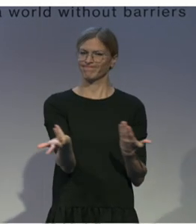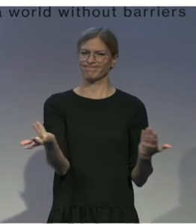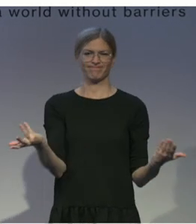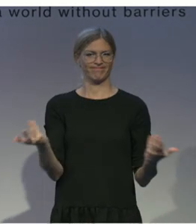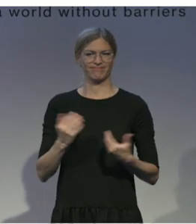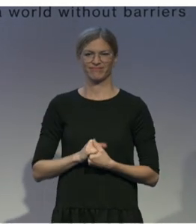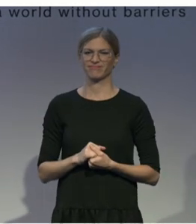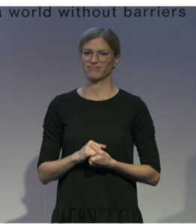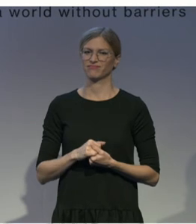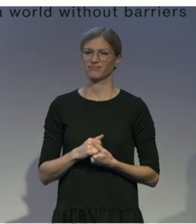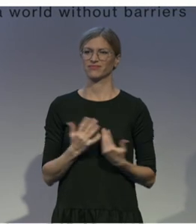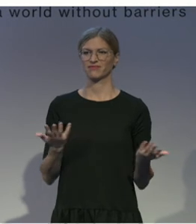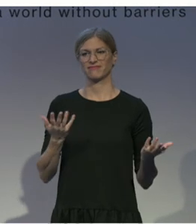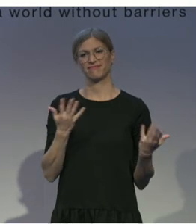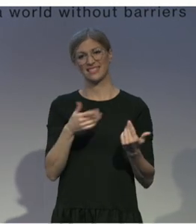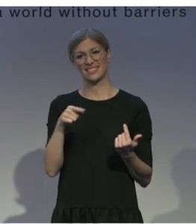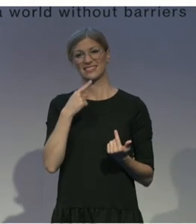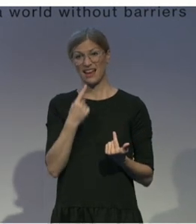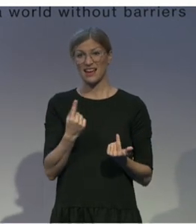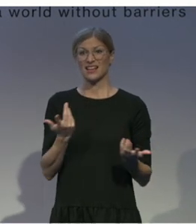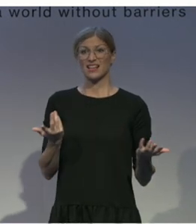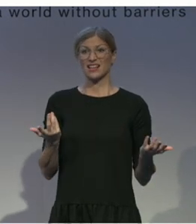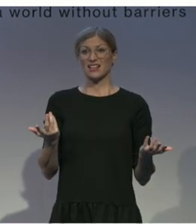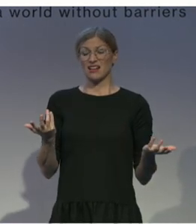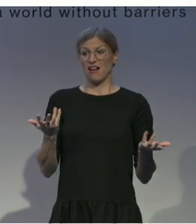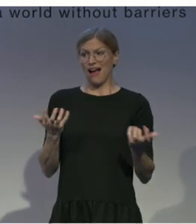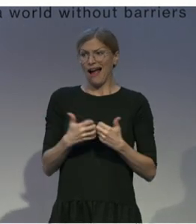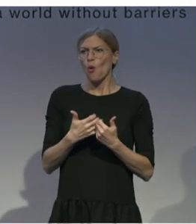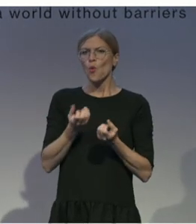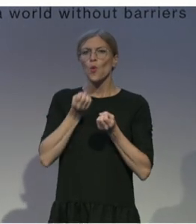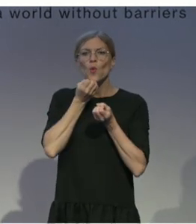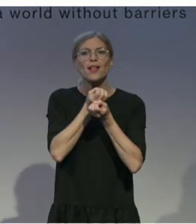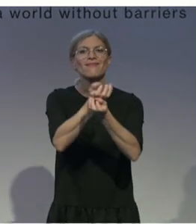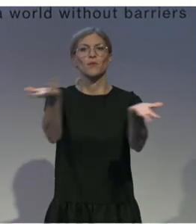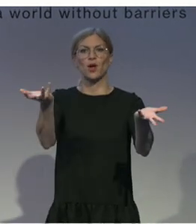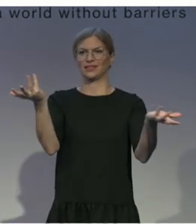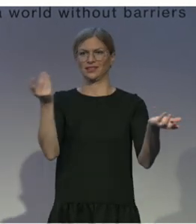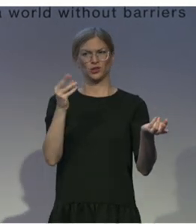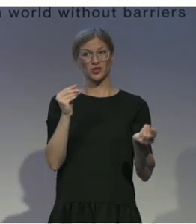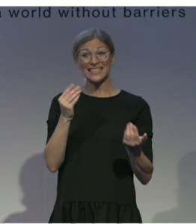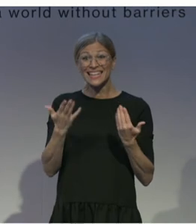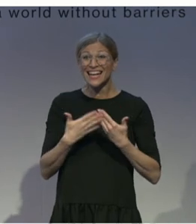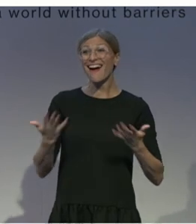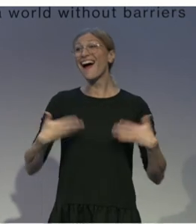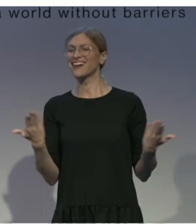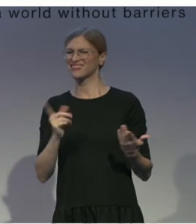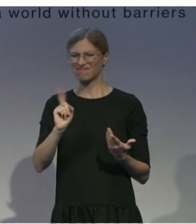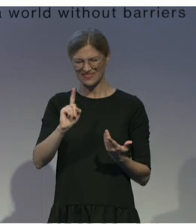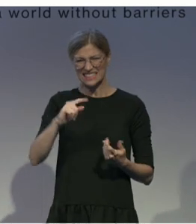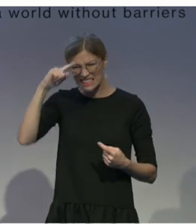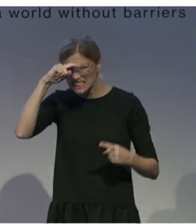said that their existing way that they got information was not easy for them. So even getting information itself